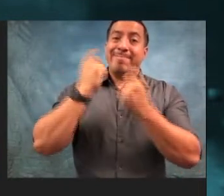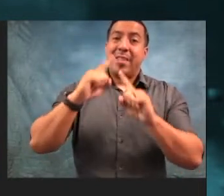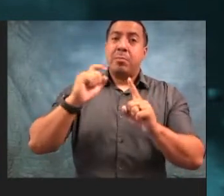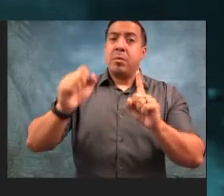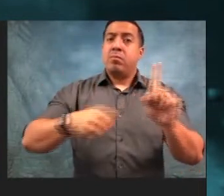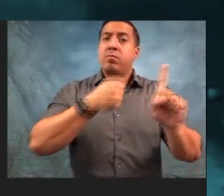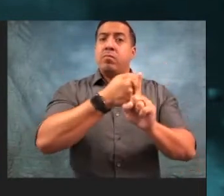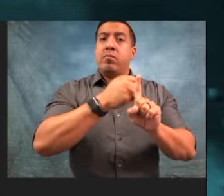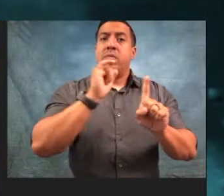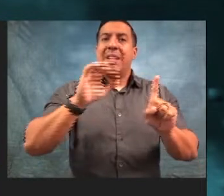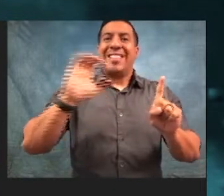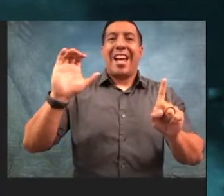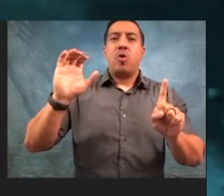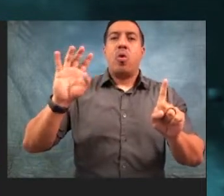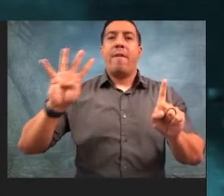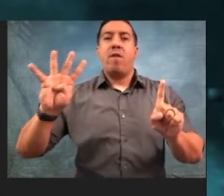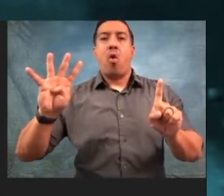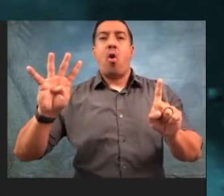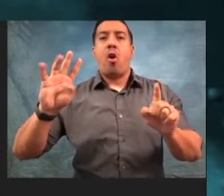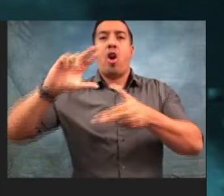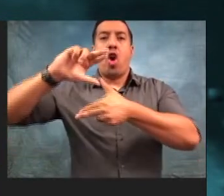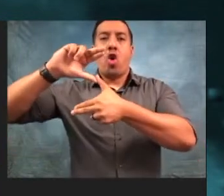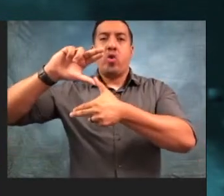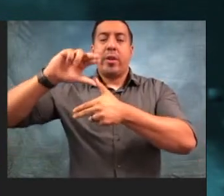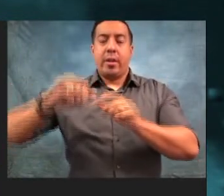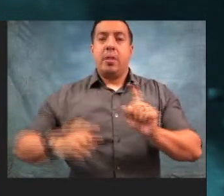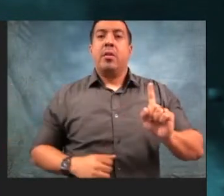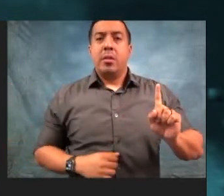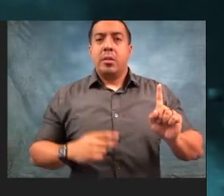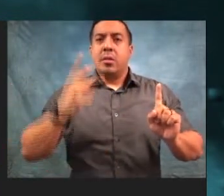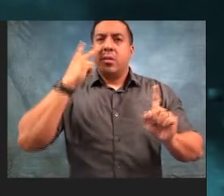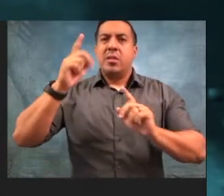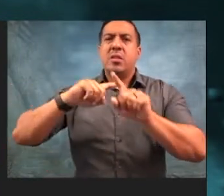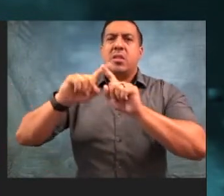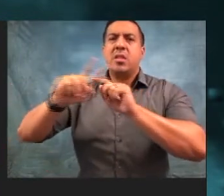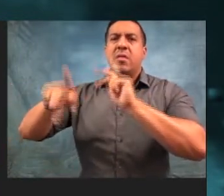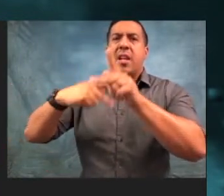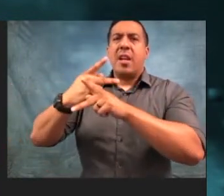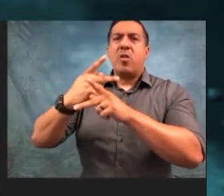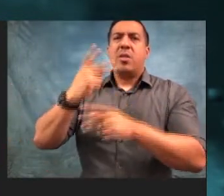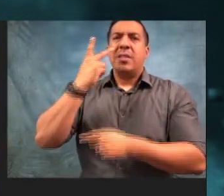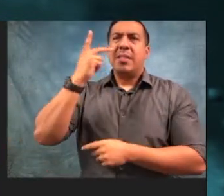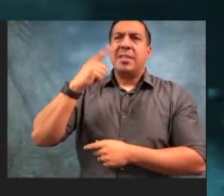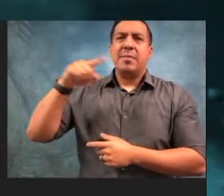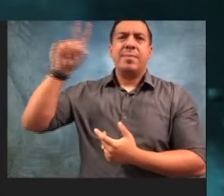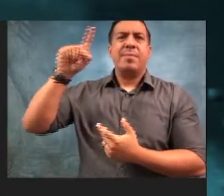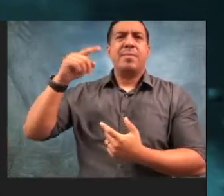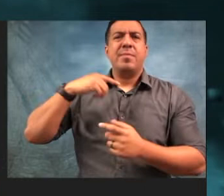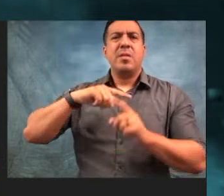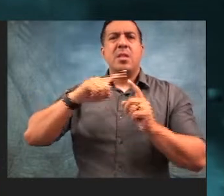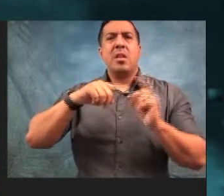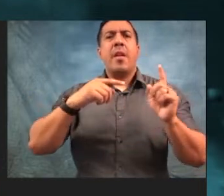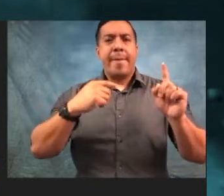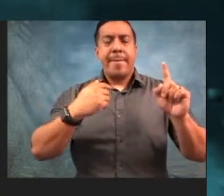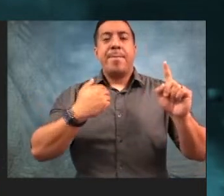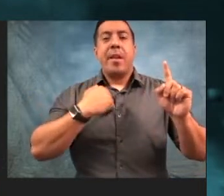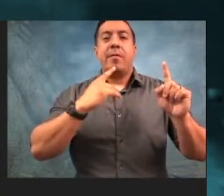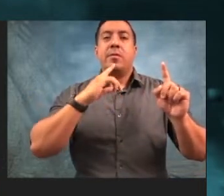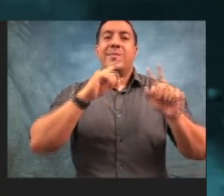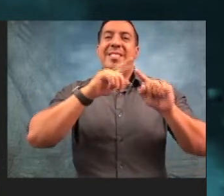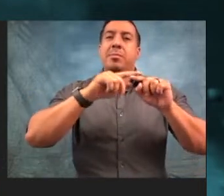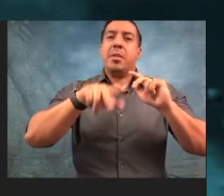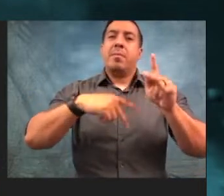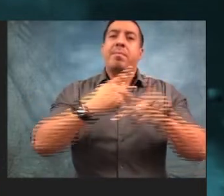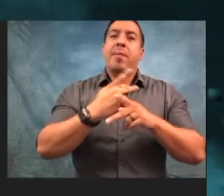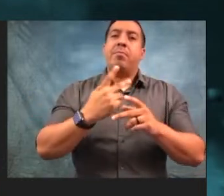from a direct hit from a Category 4 hurricane. And all the areas you see shaded there have a certain depth of